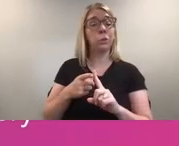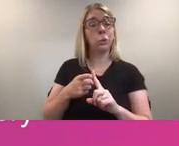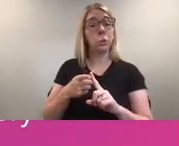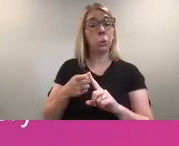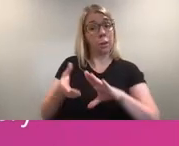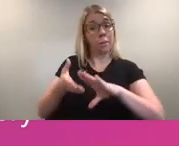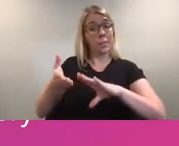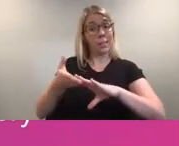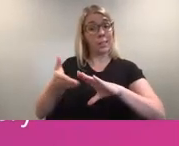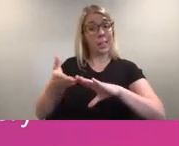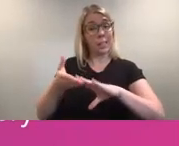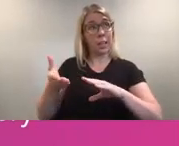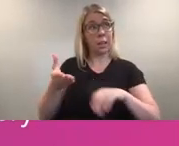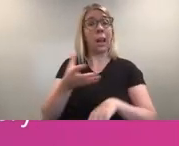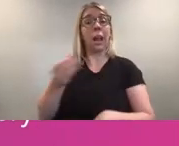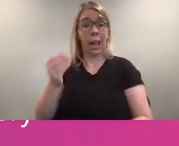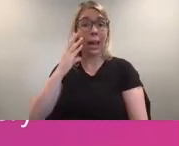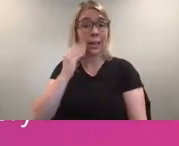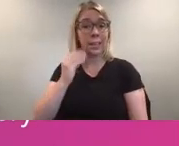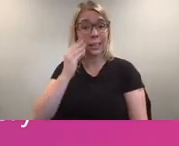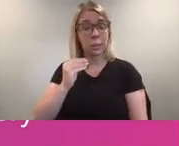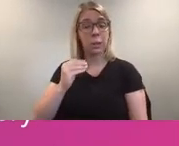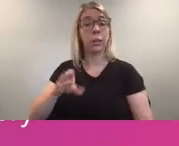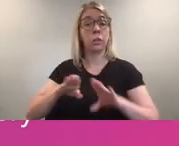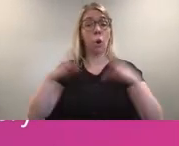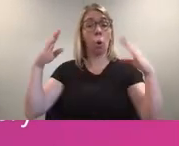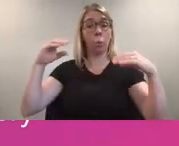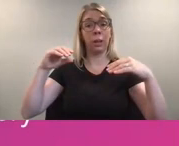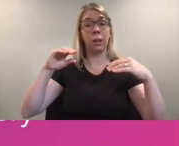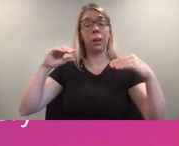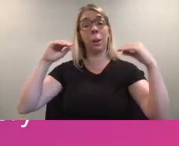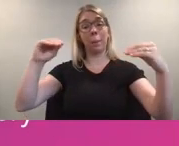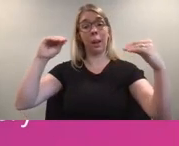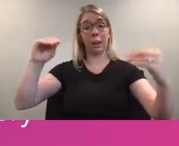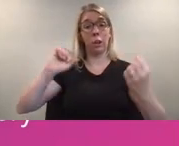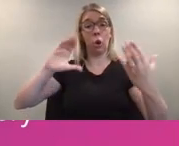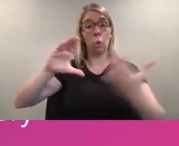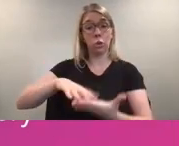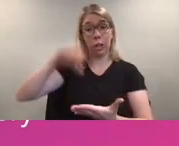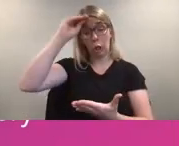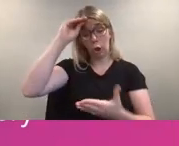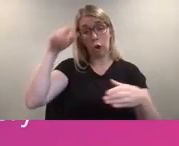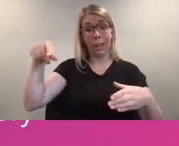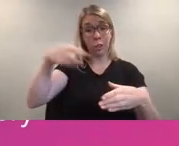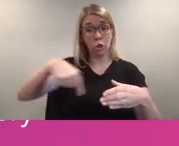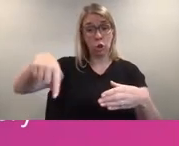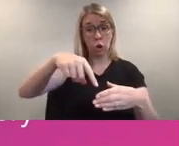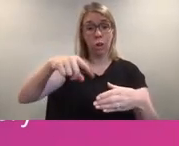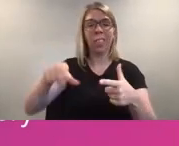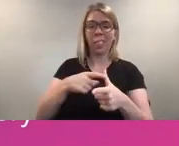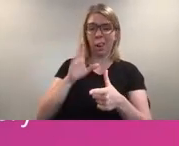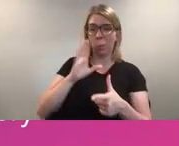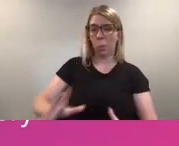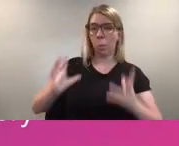actually experiencing an open pedagogy learning circle. We will take a break after that. We'll give you